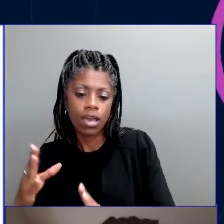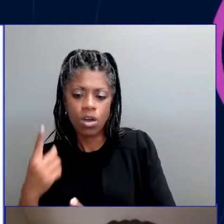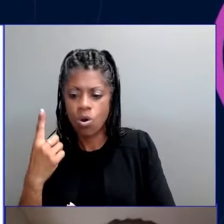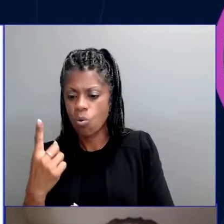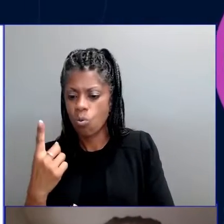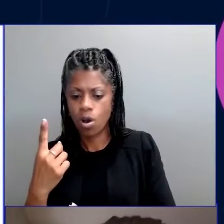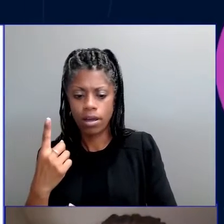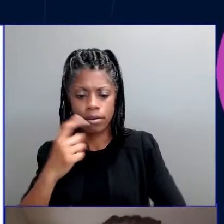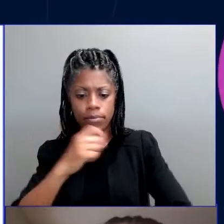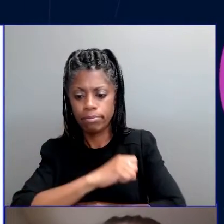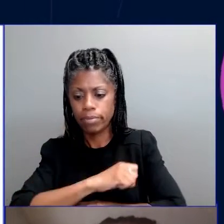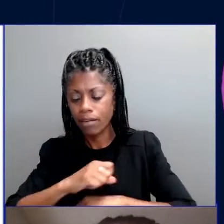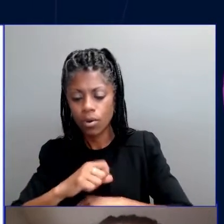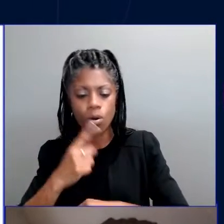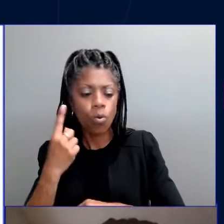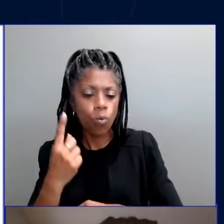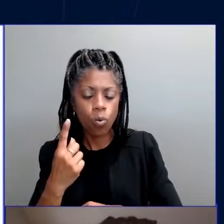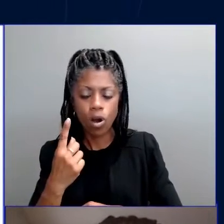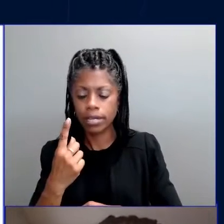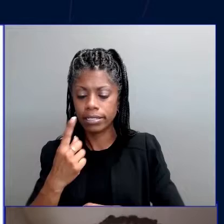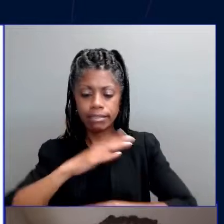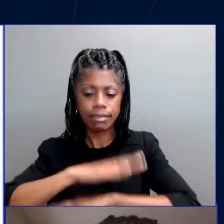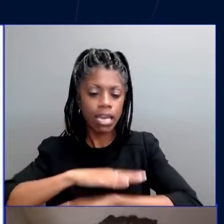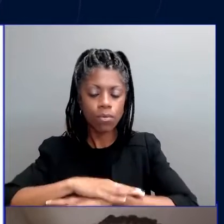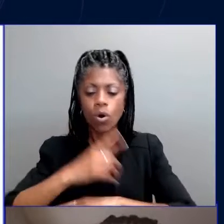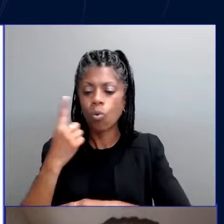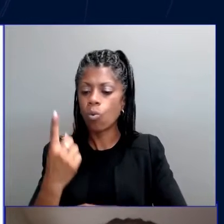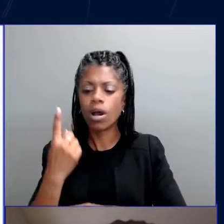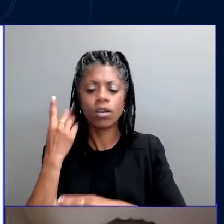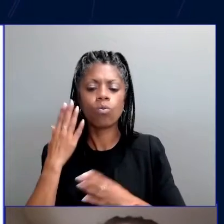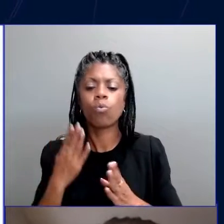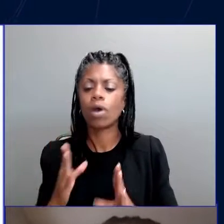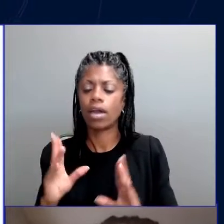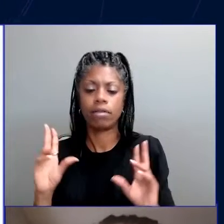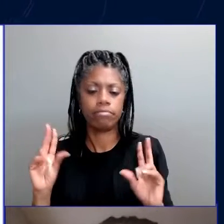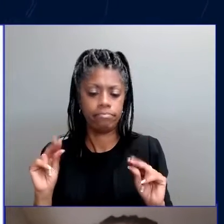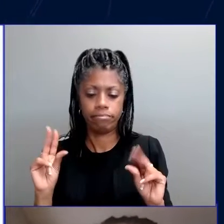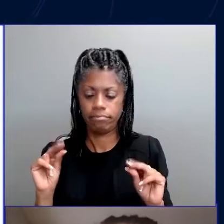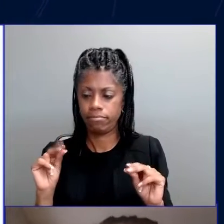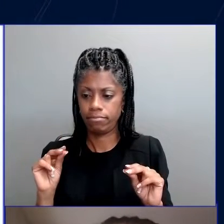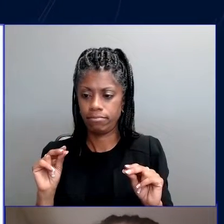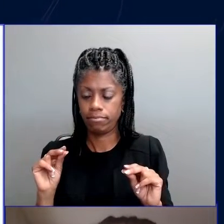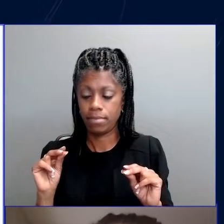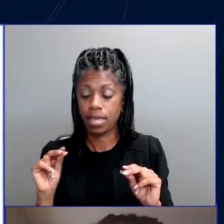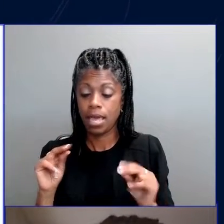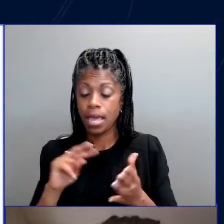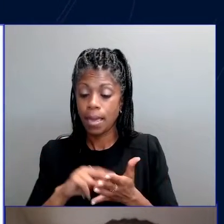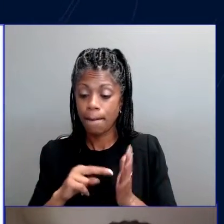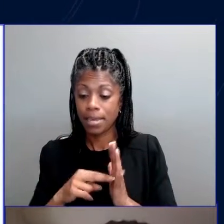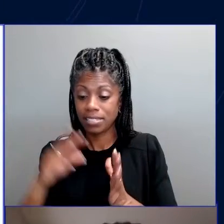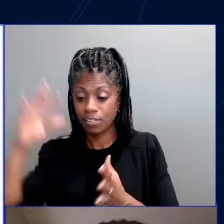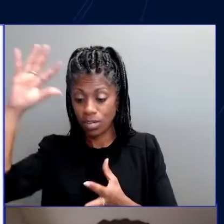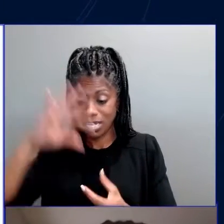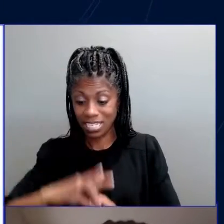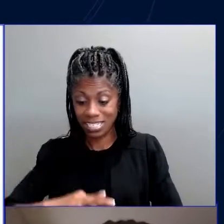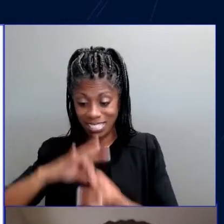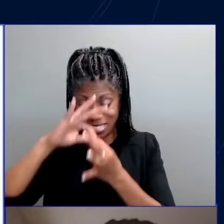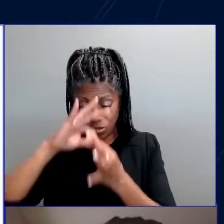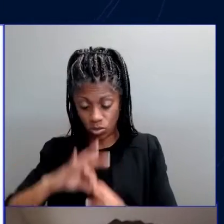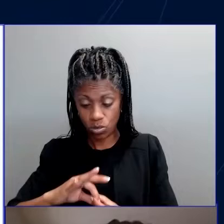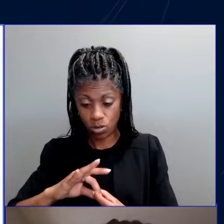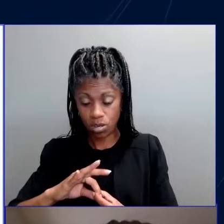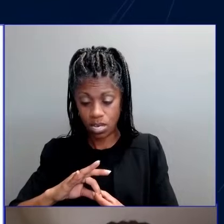platform or approach that will work for everyone. Centering access means we consider disability alongside